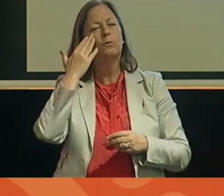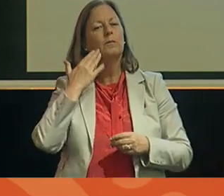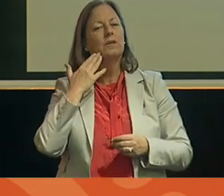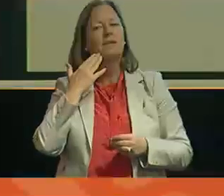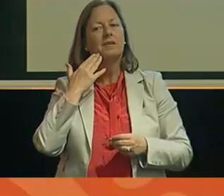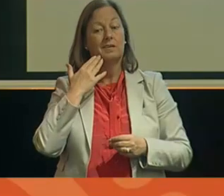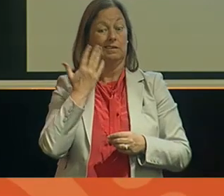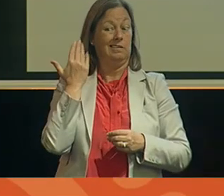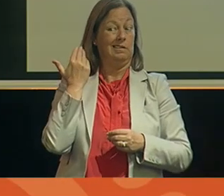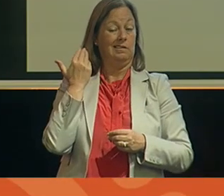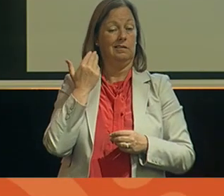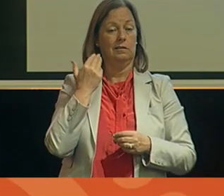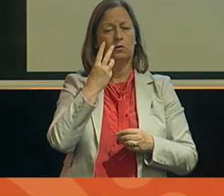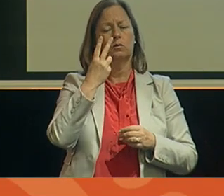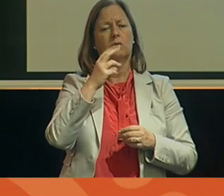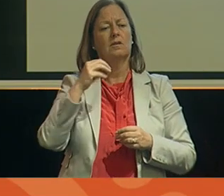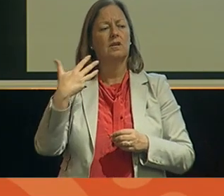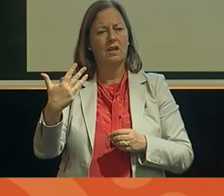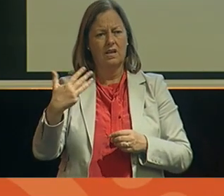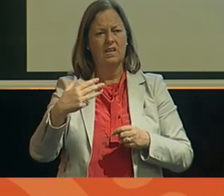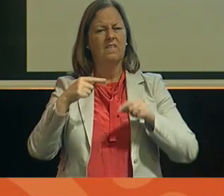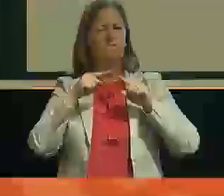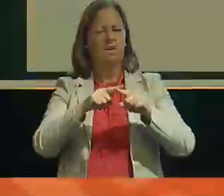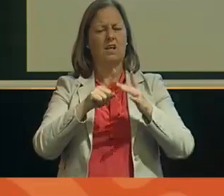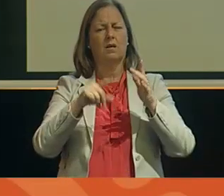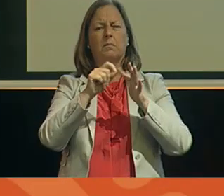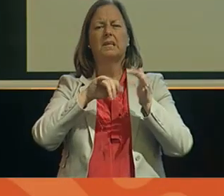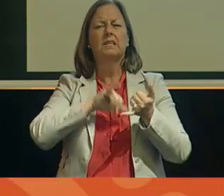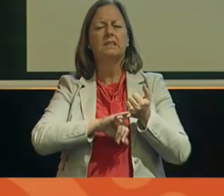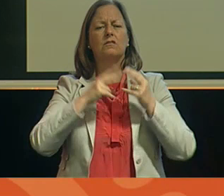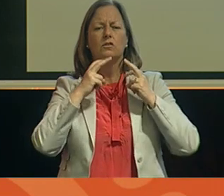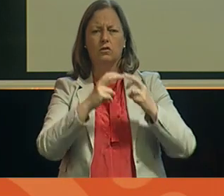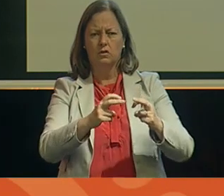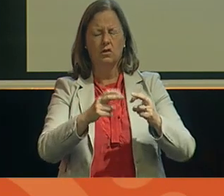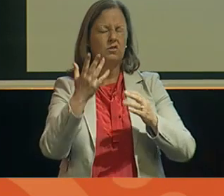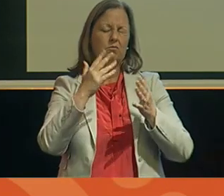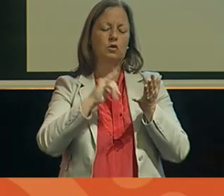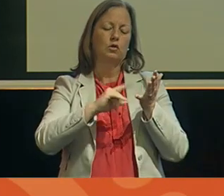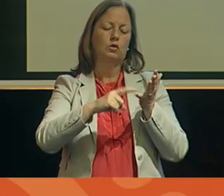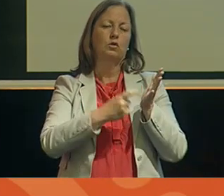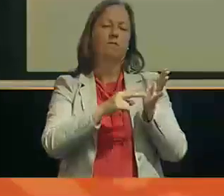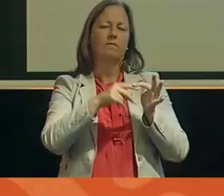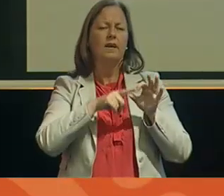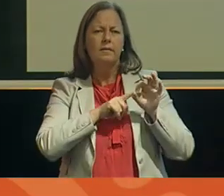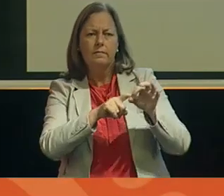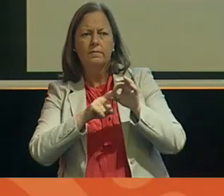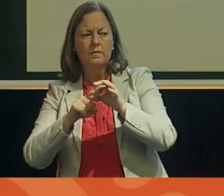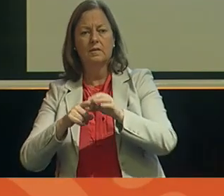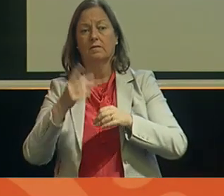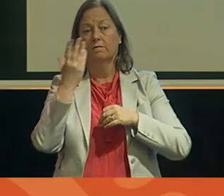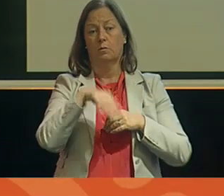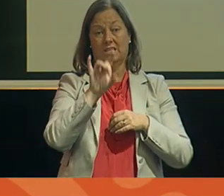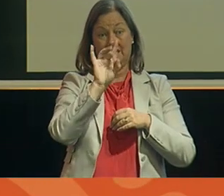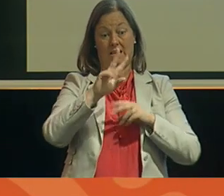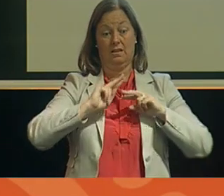Recently, in 2009, based on the IBBS research survey, out of 10